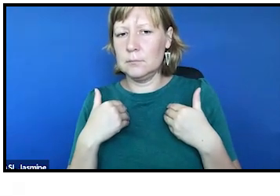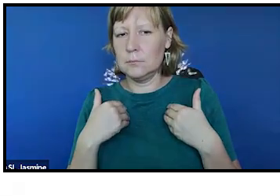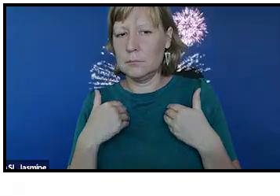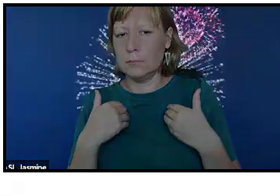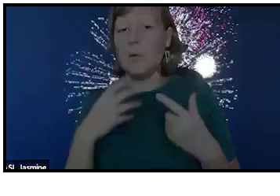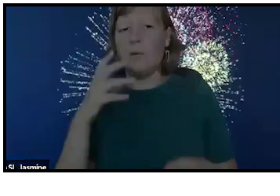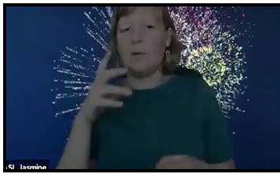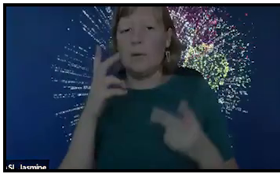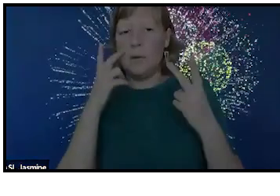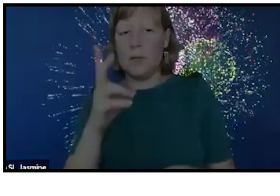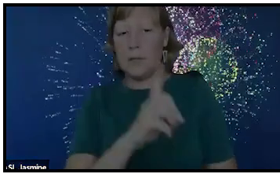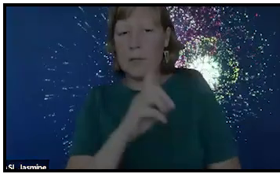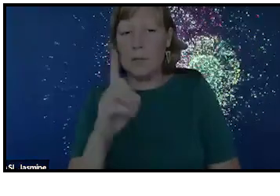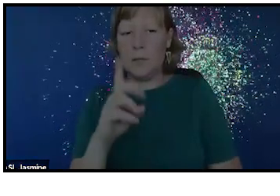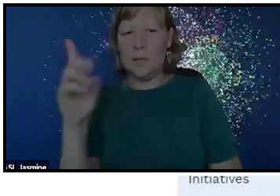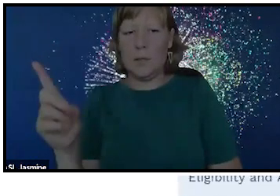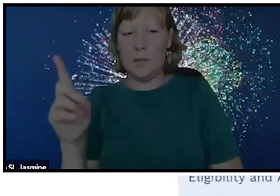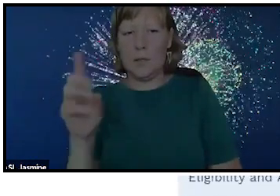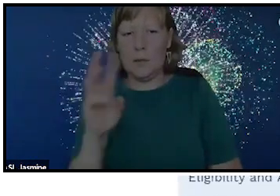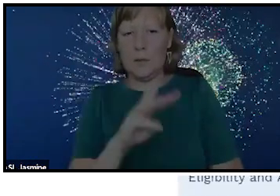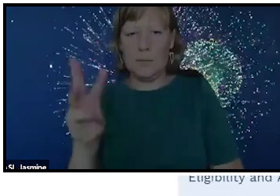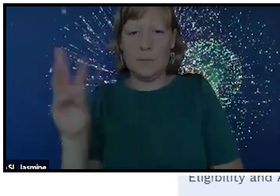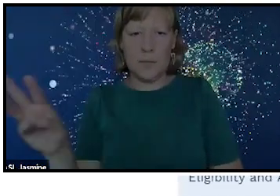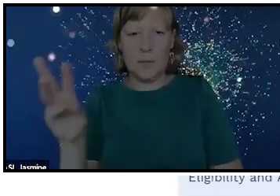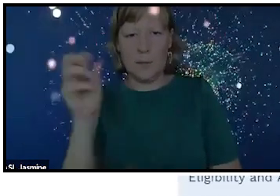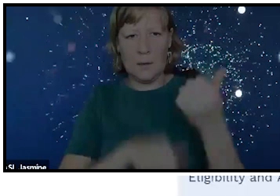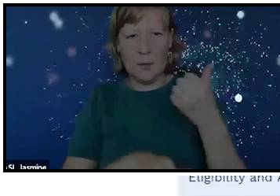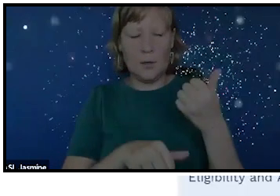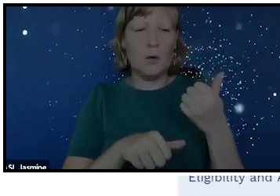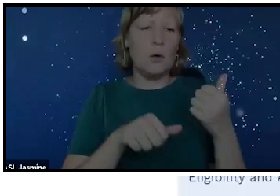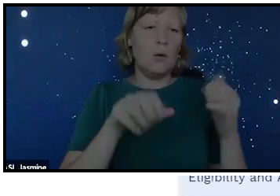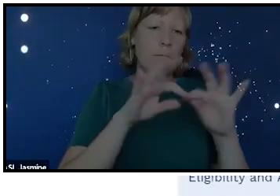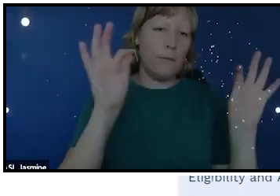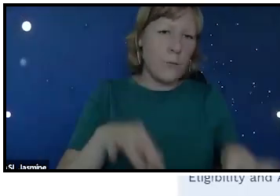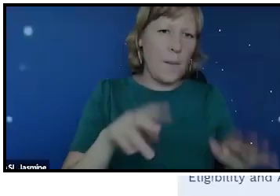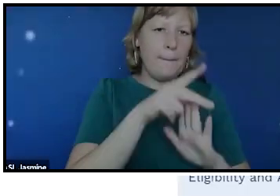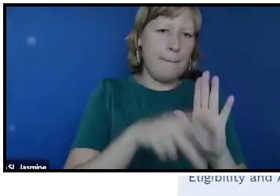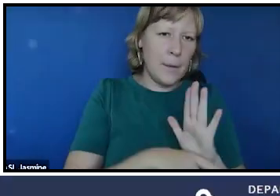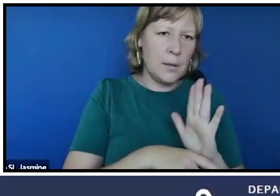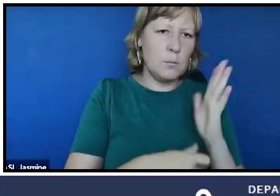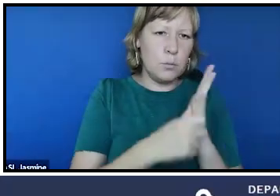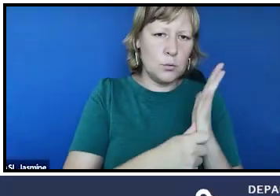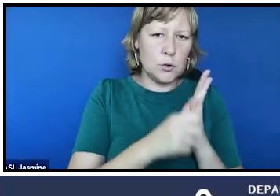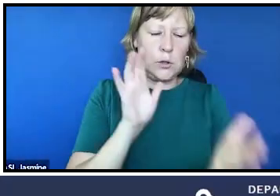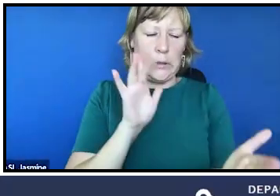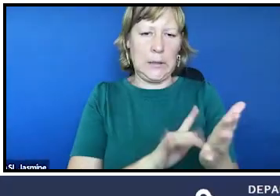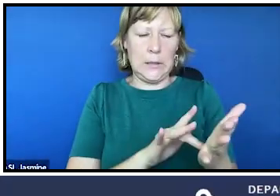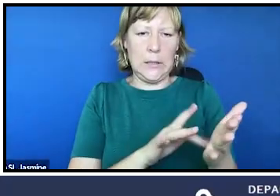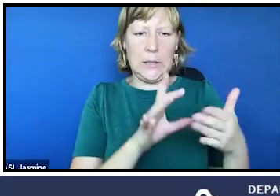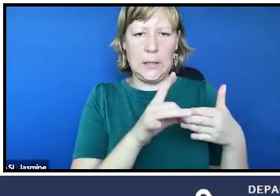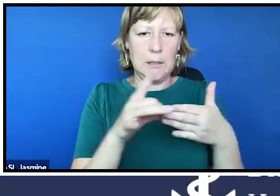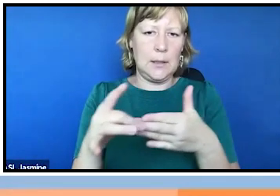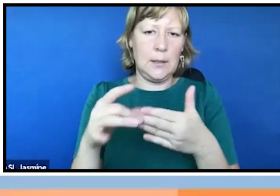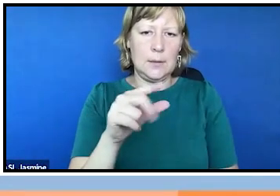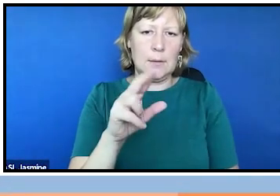on the DDD website under forms, policies, and brochures, click the brochures and guides tab, and right under there, you'll